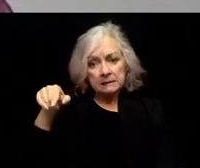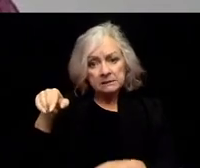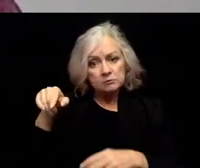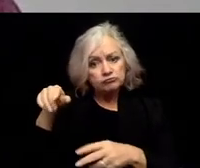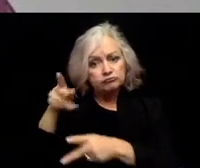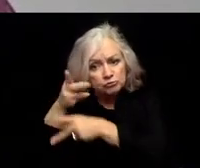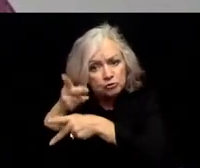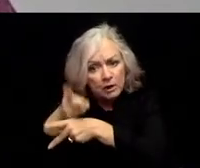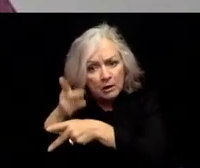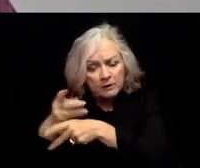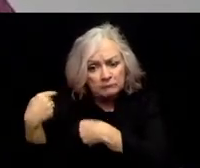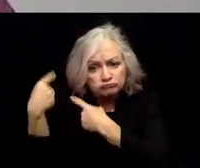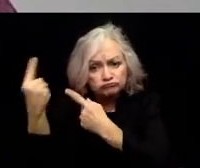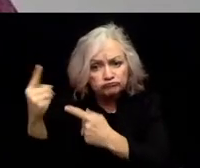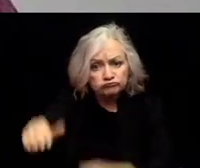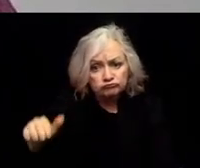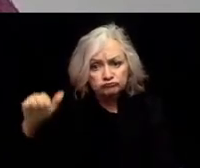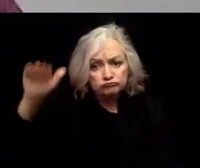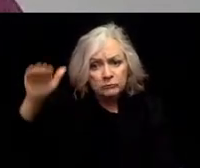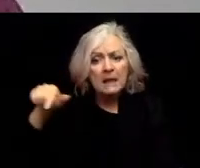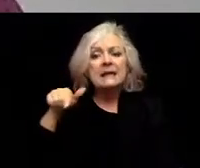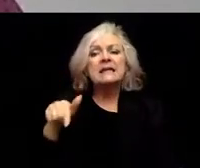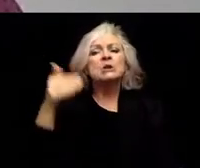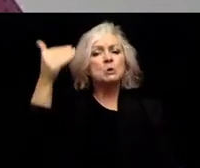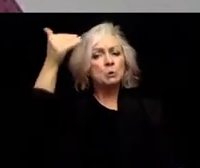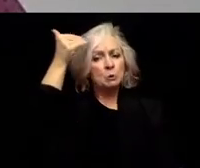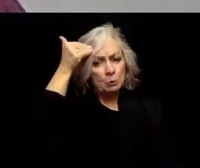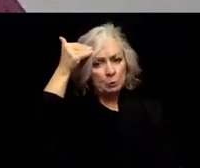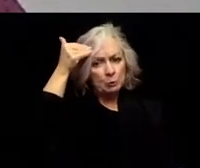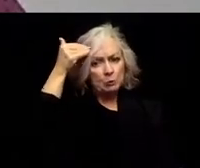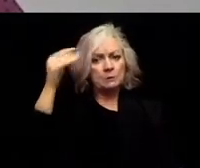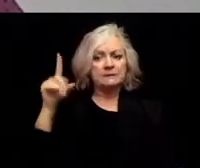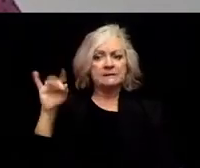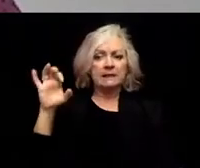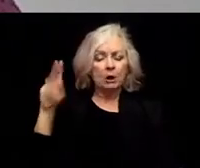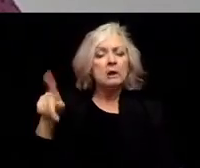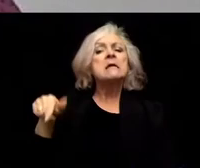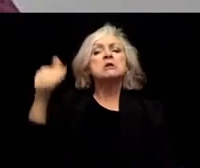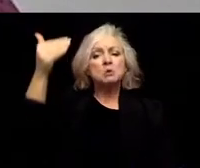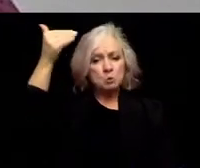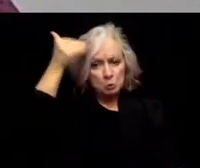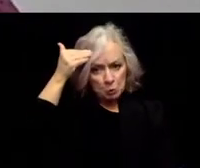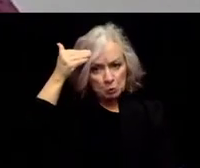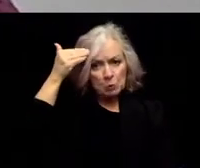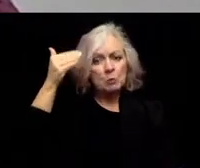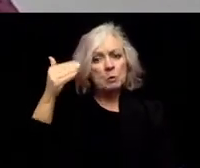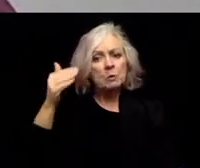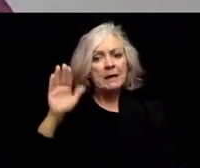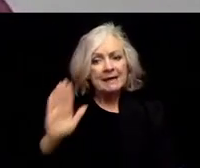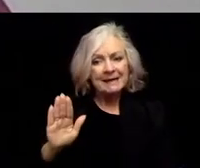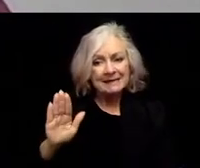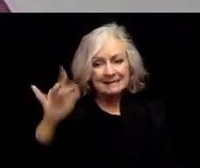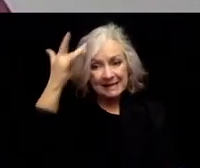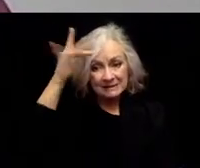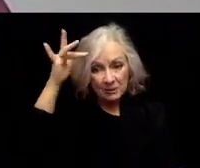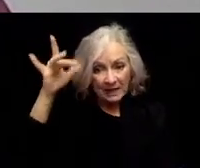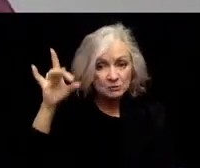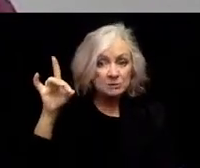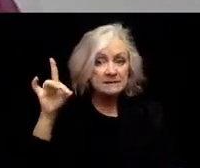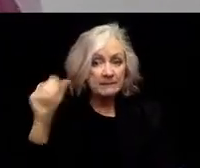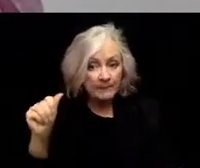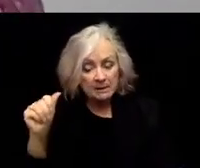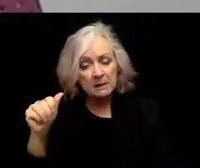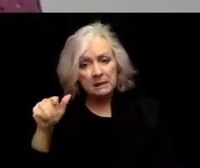he knew Derek and he was aware of Derek's intellectual disability and quite in tune with that.